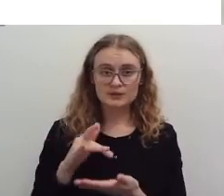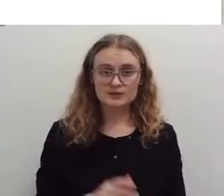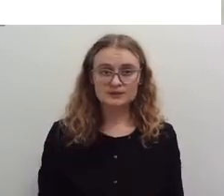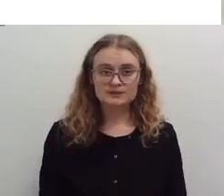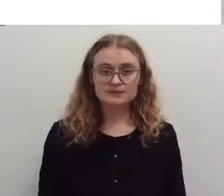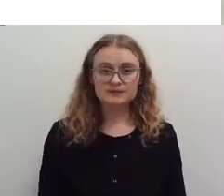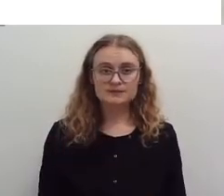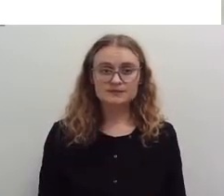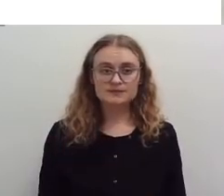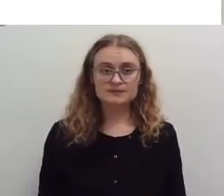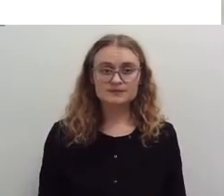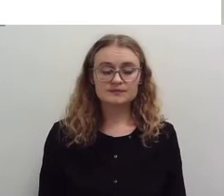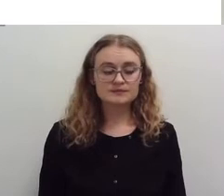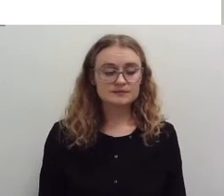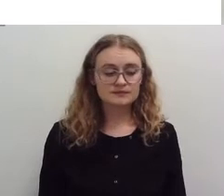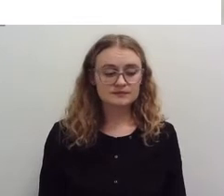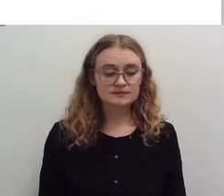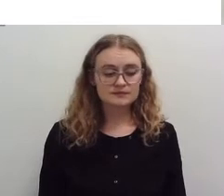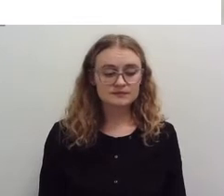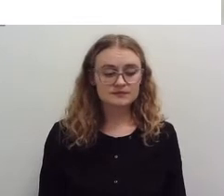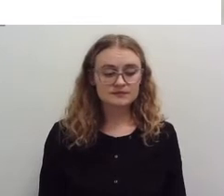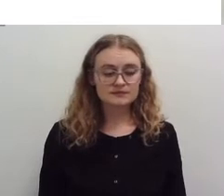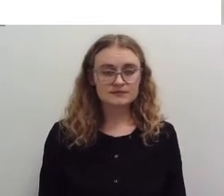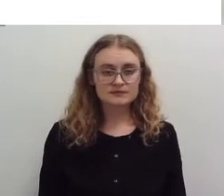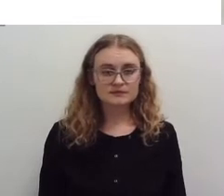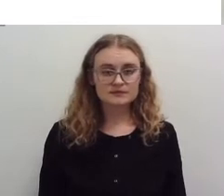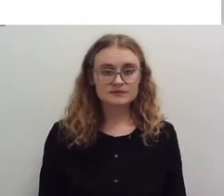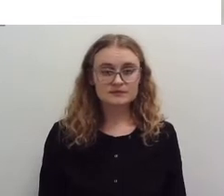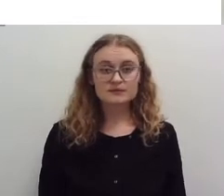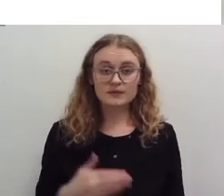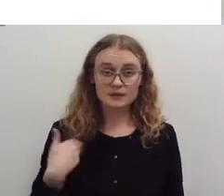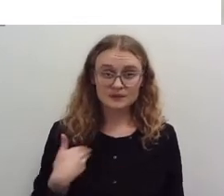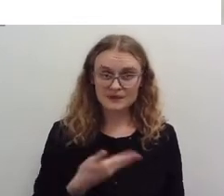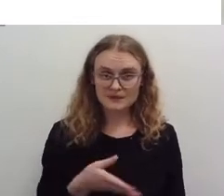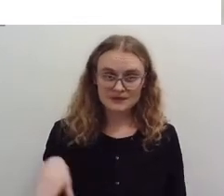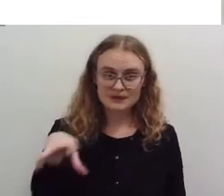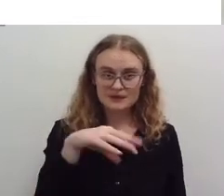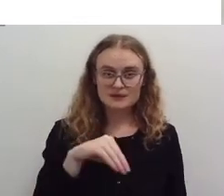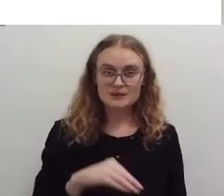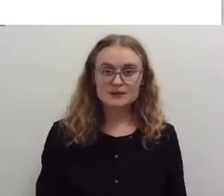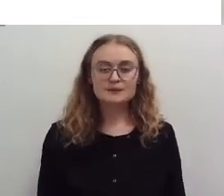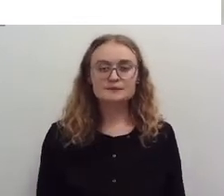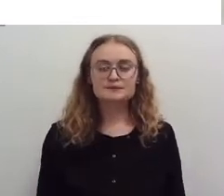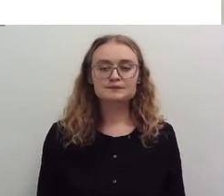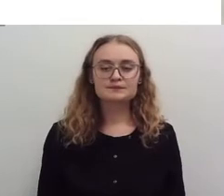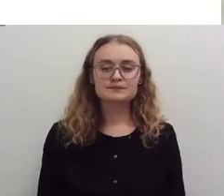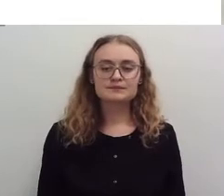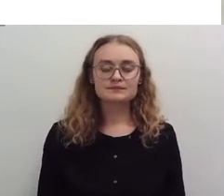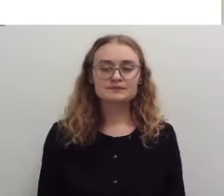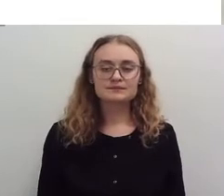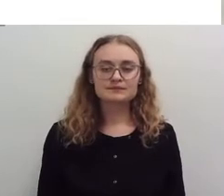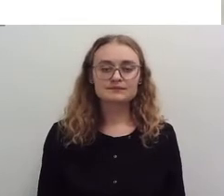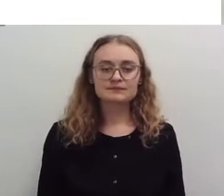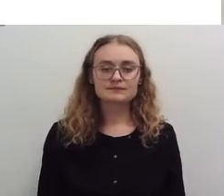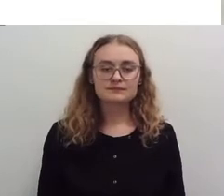Thank you. Hello, everyone. So with this panel, We will look at the role of